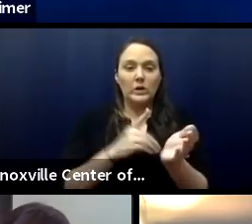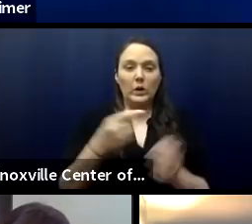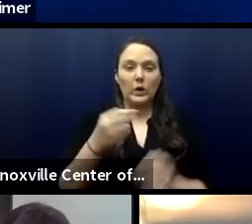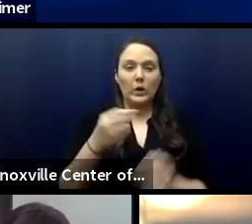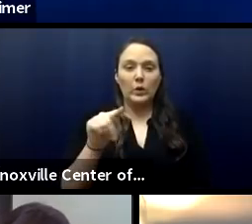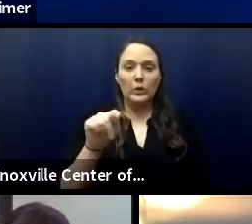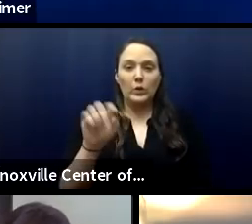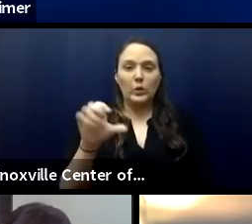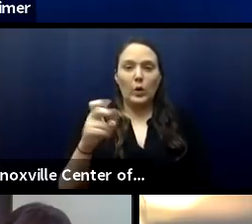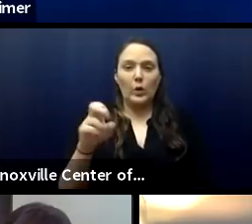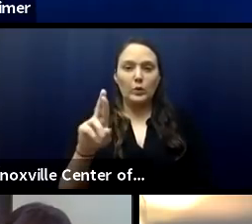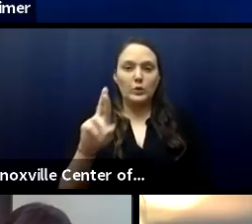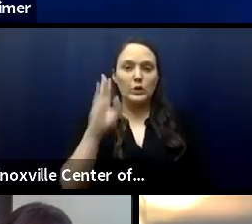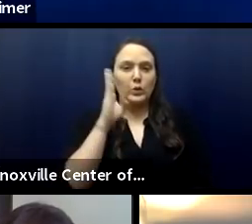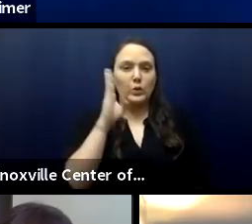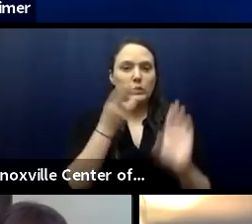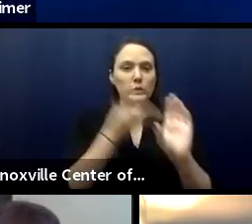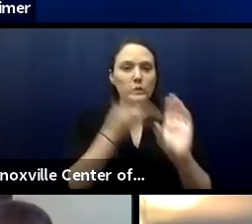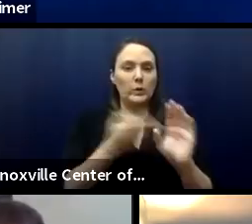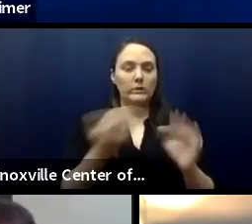evening.